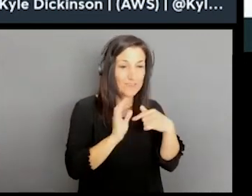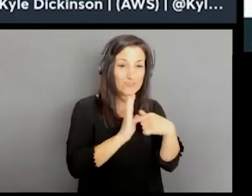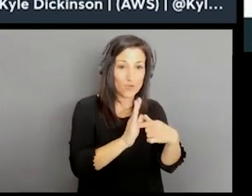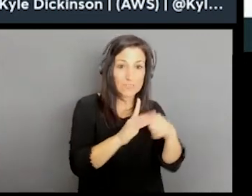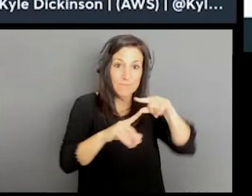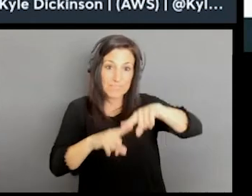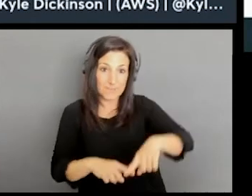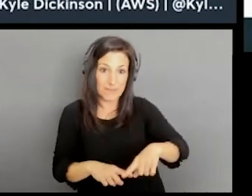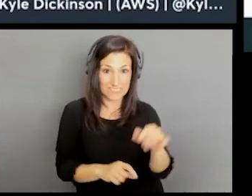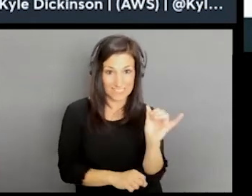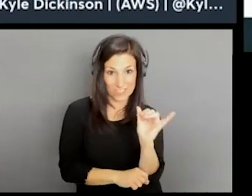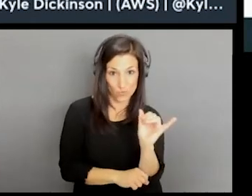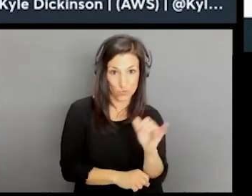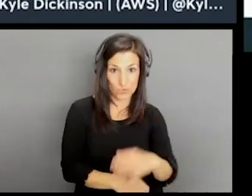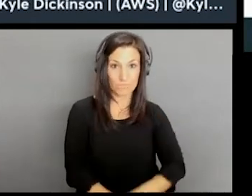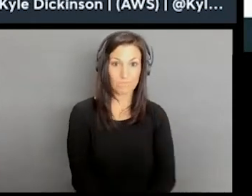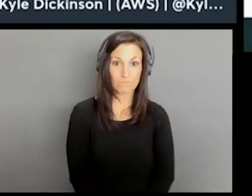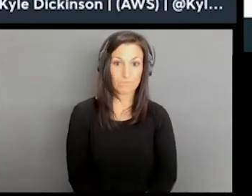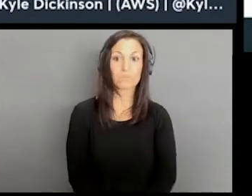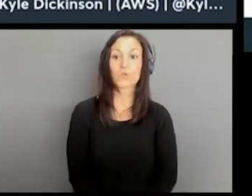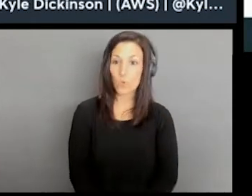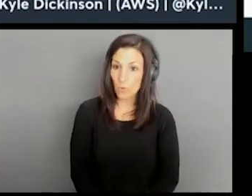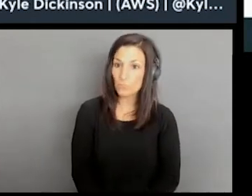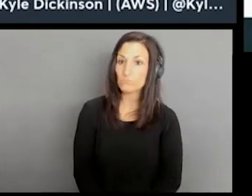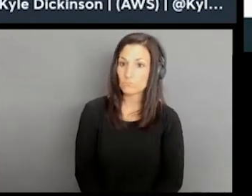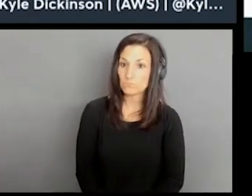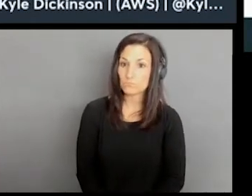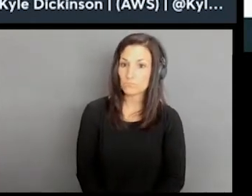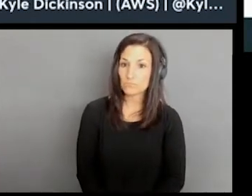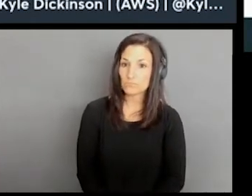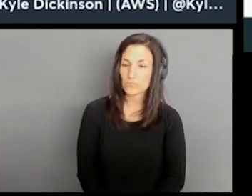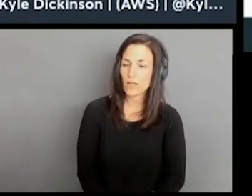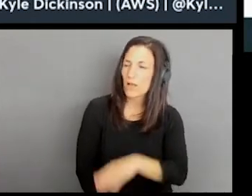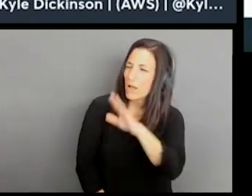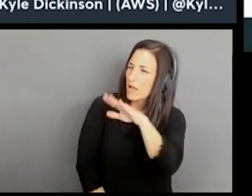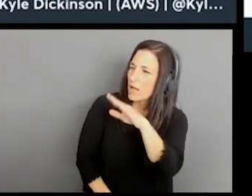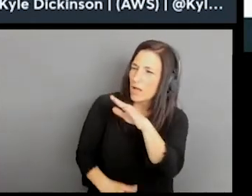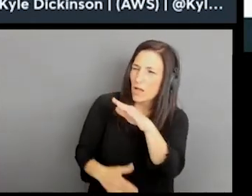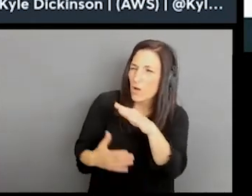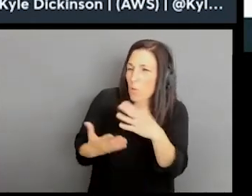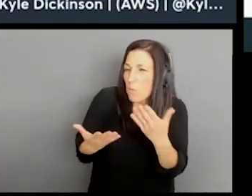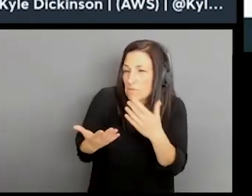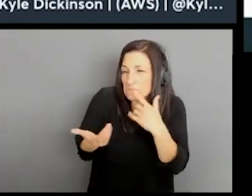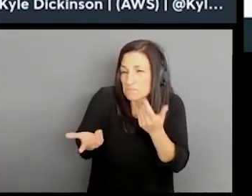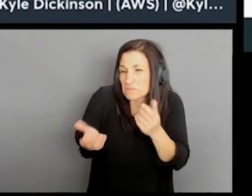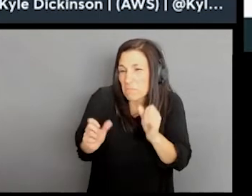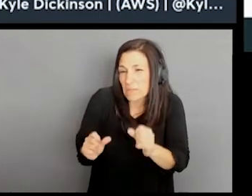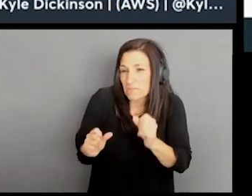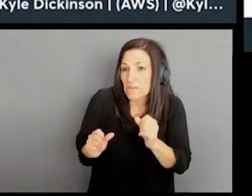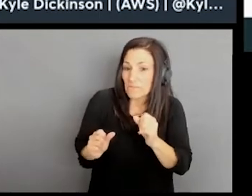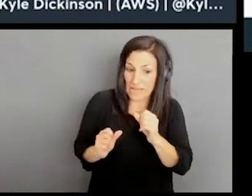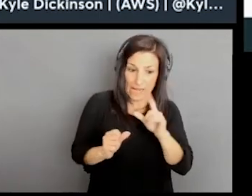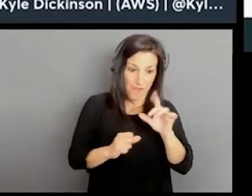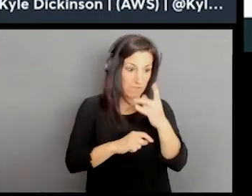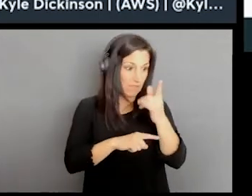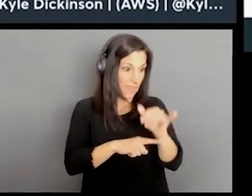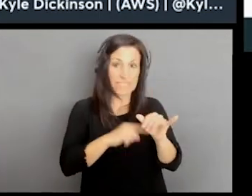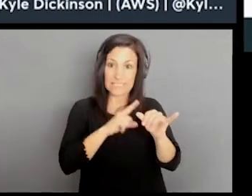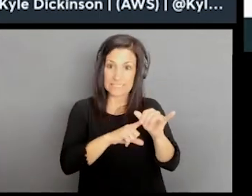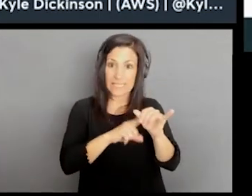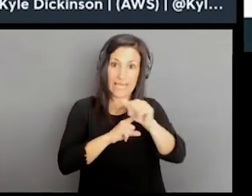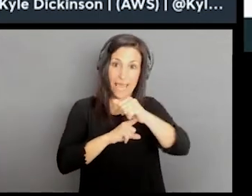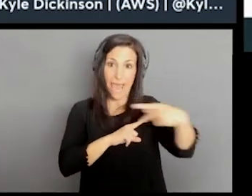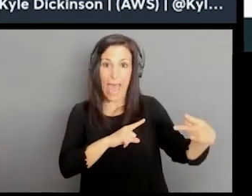Cool. Yeah, so what are the chances that a legacy application that they need to modernize actually has the documentation still available